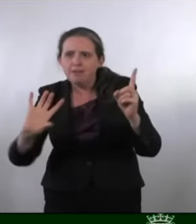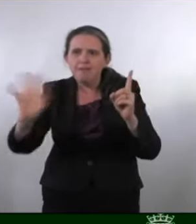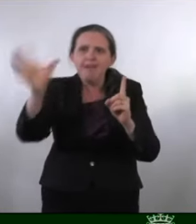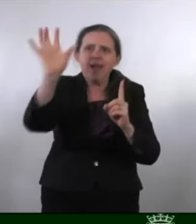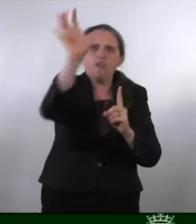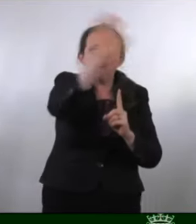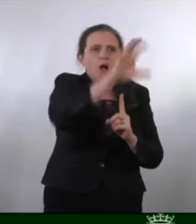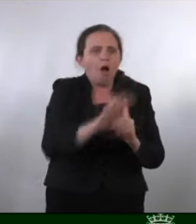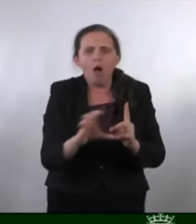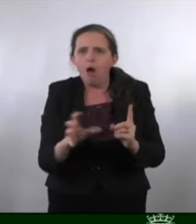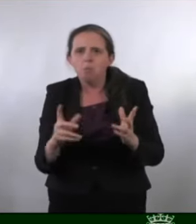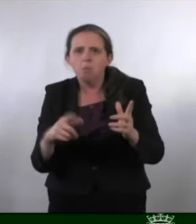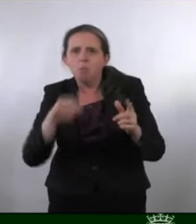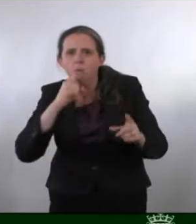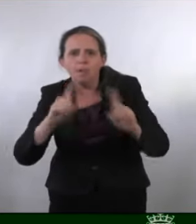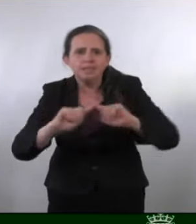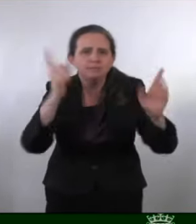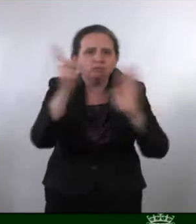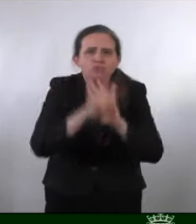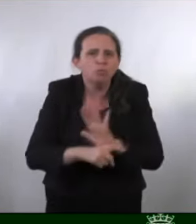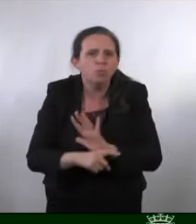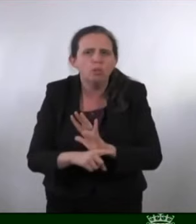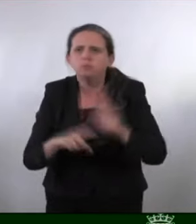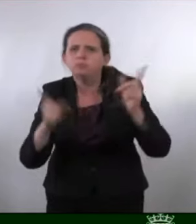very different and distant from those on the South Kent coast.